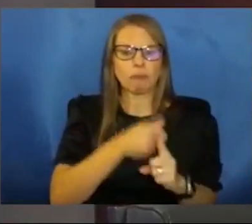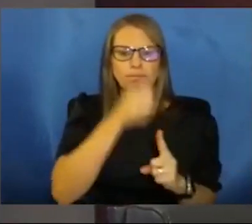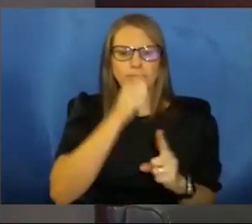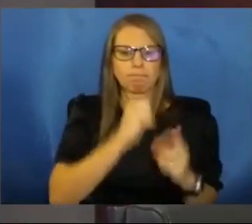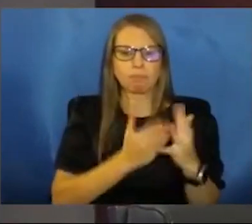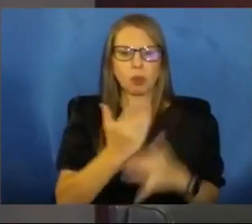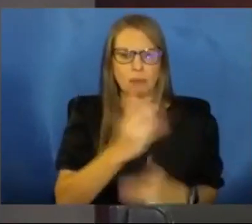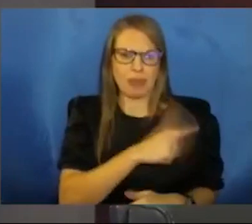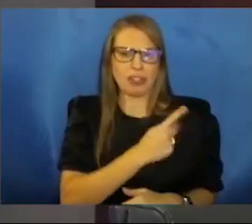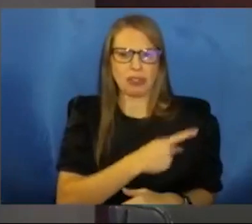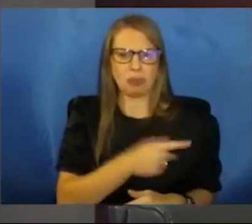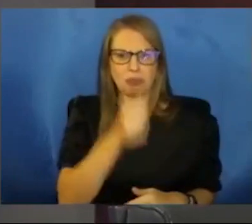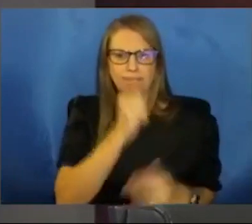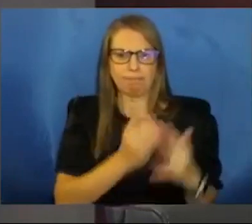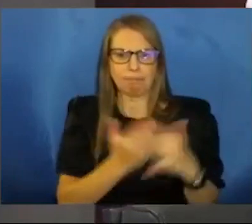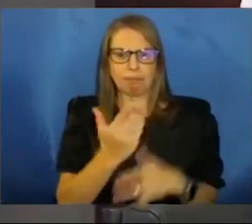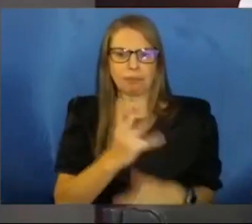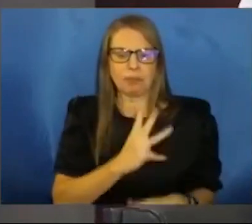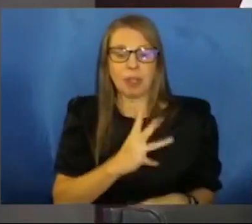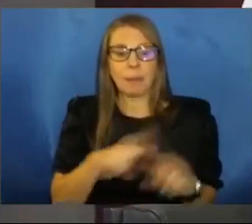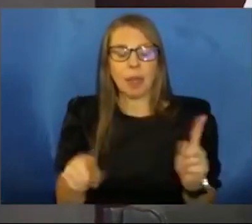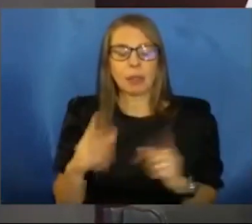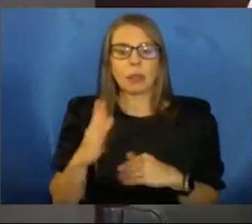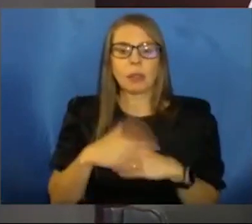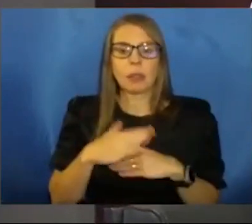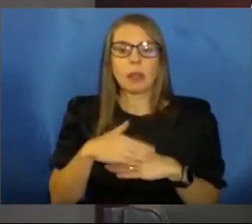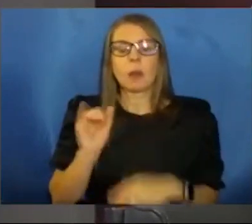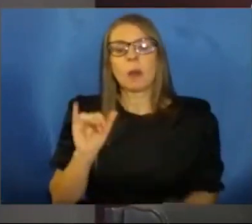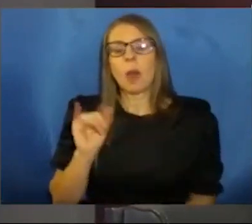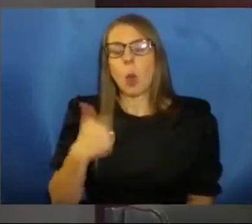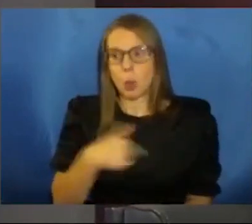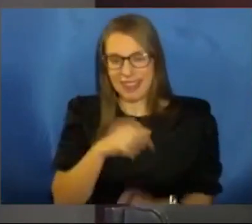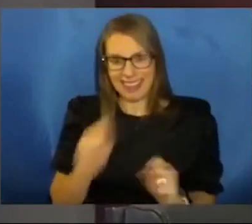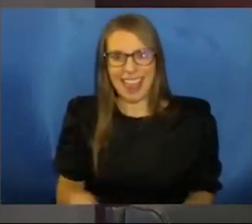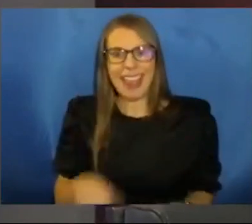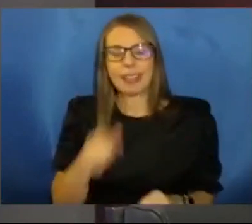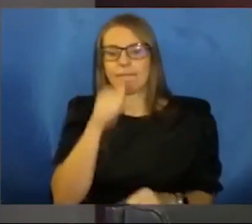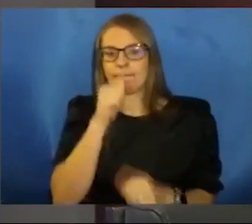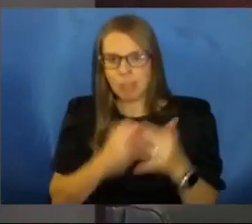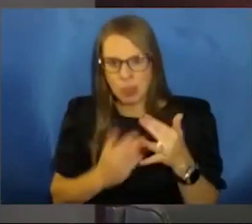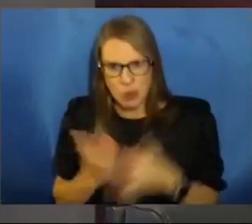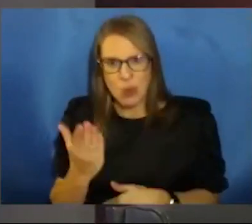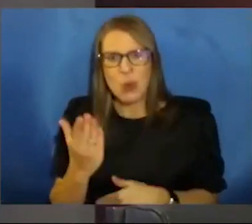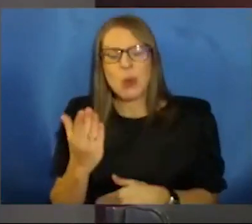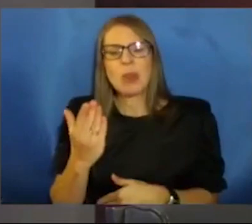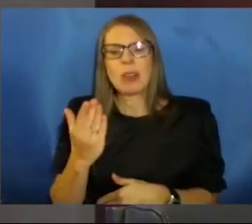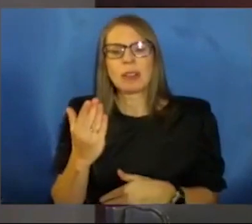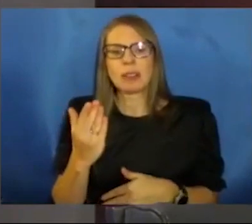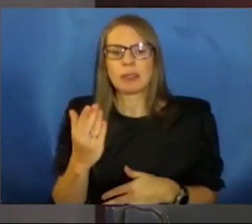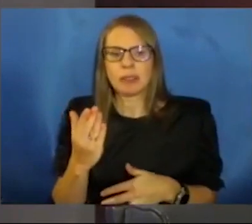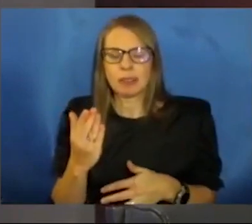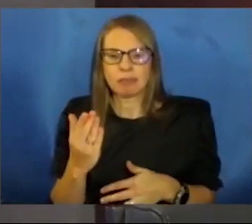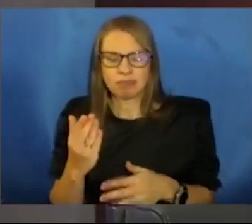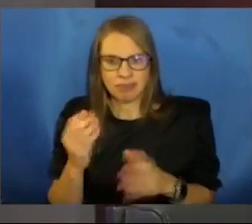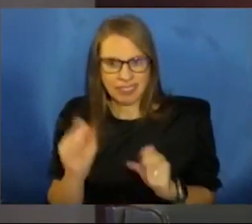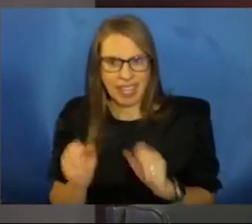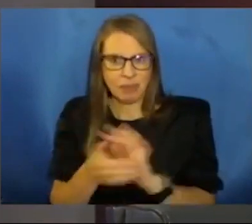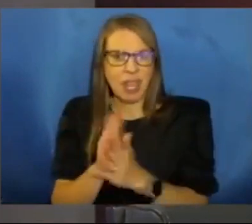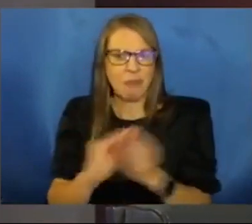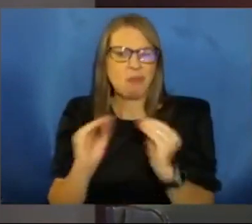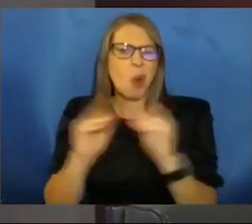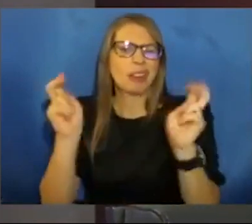COVID has been, but it became endemic and not the threat to the community that it was at the very beginning.